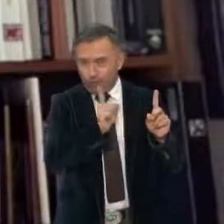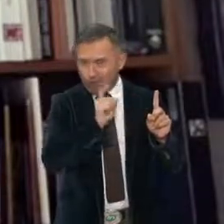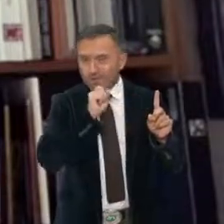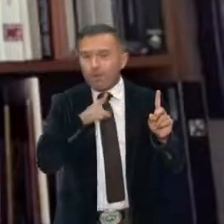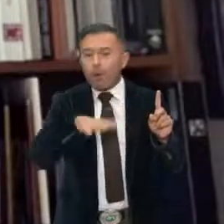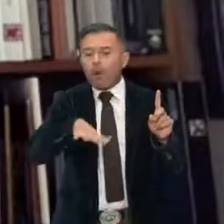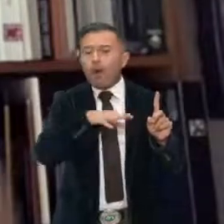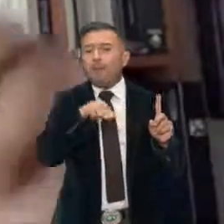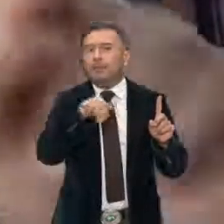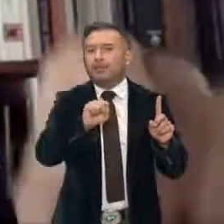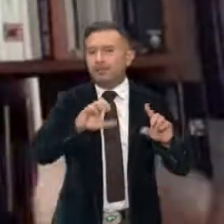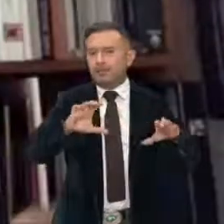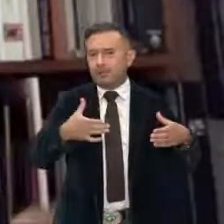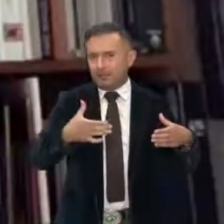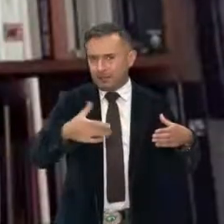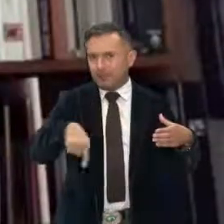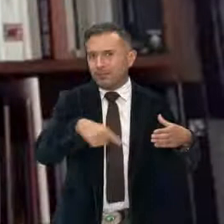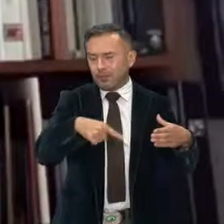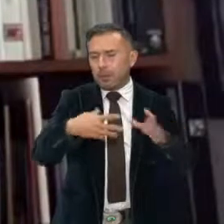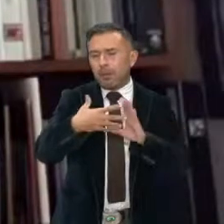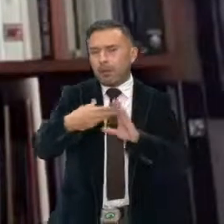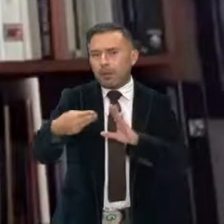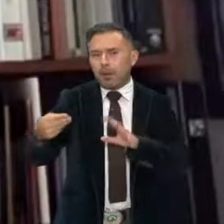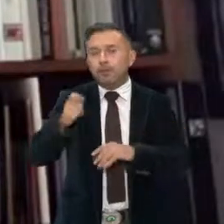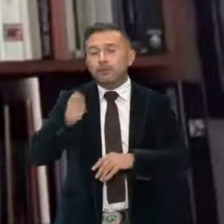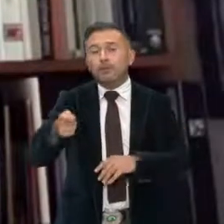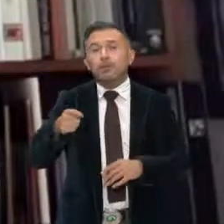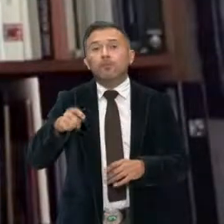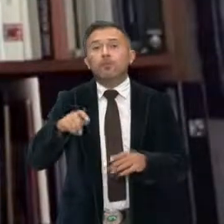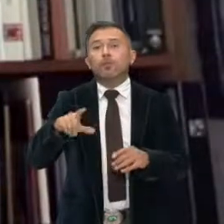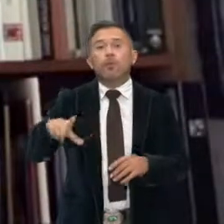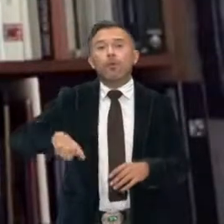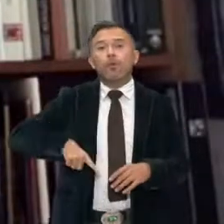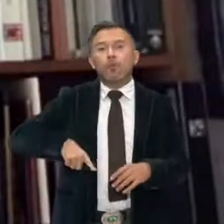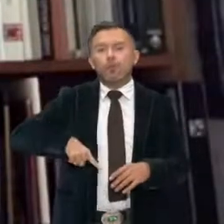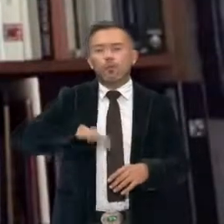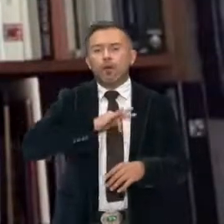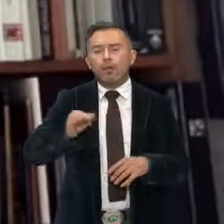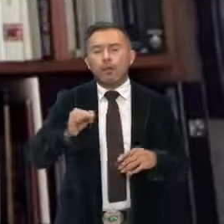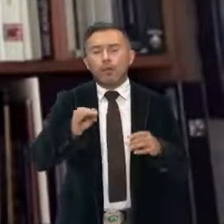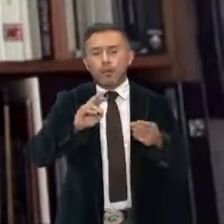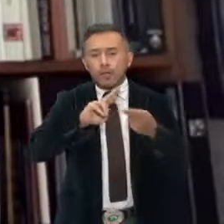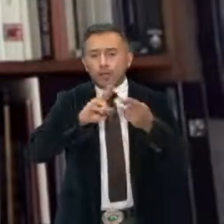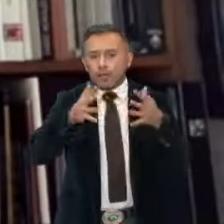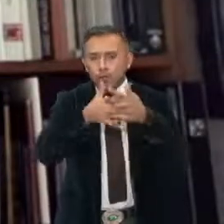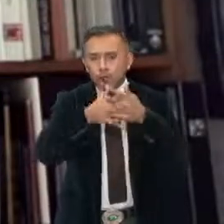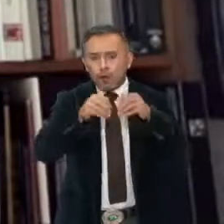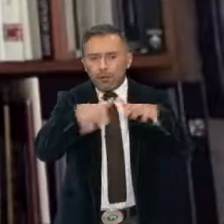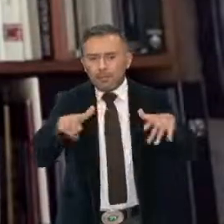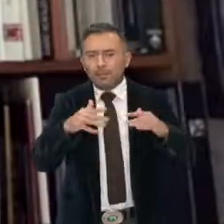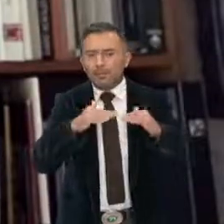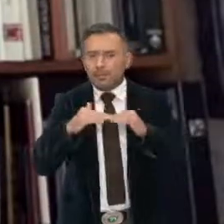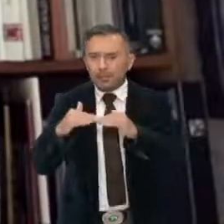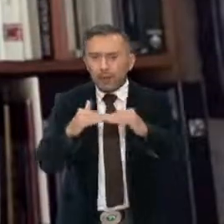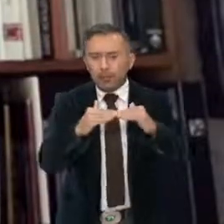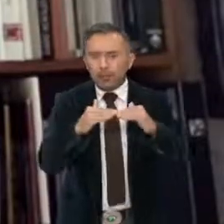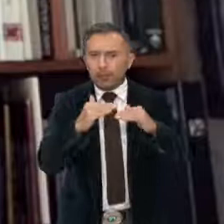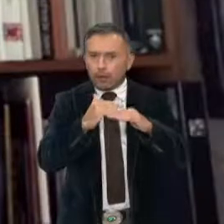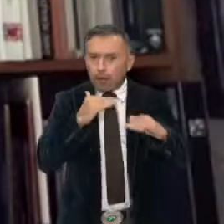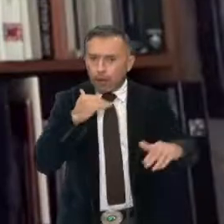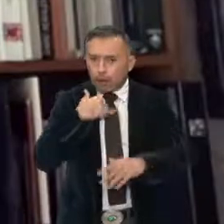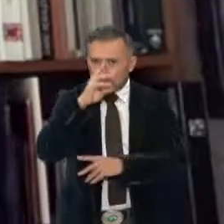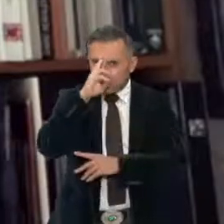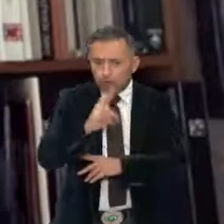from the mass of this party. They have to do with the way of government that is breaking the basic structures of